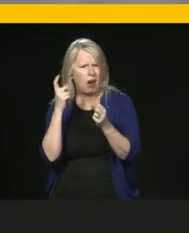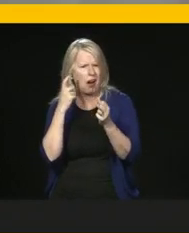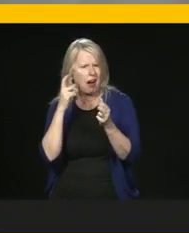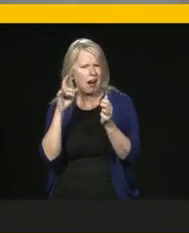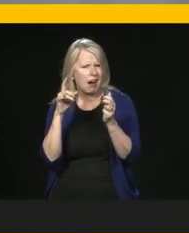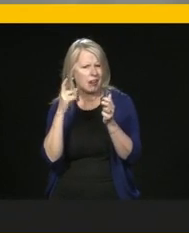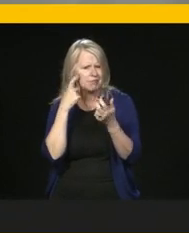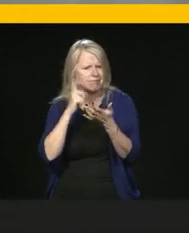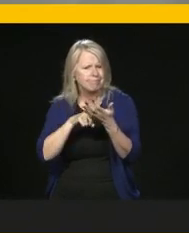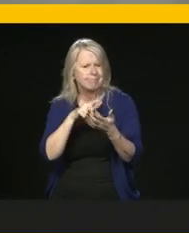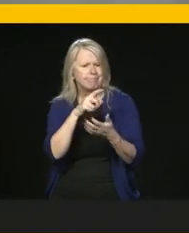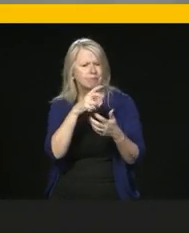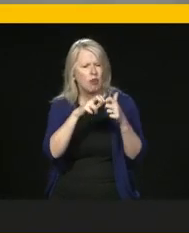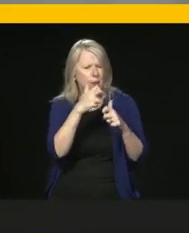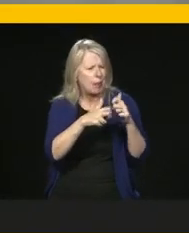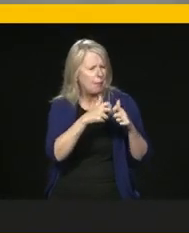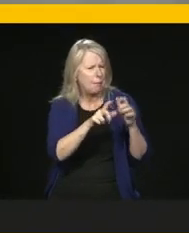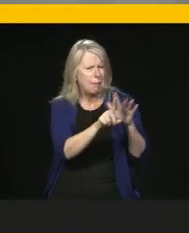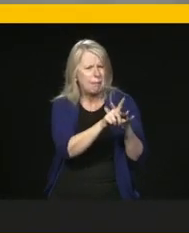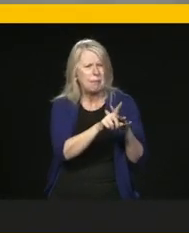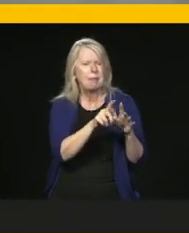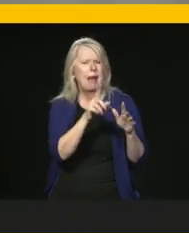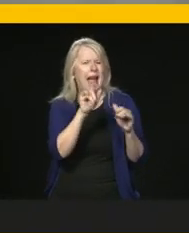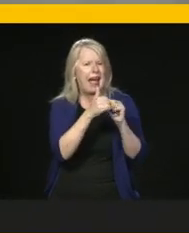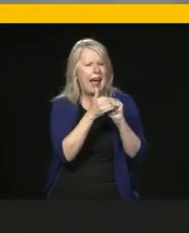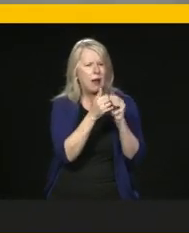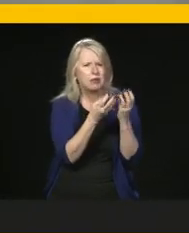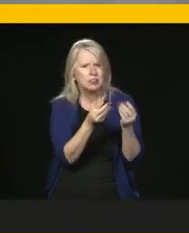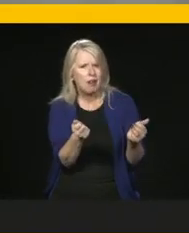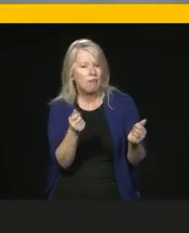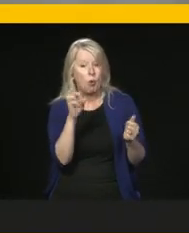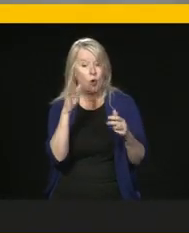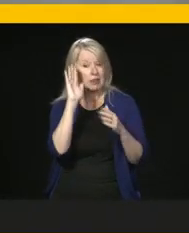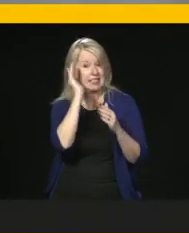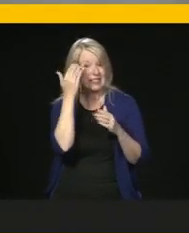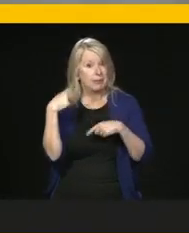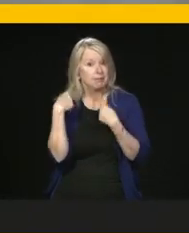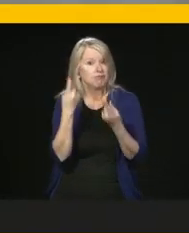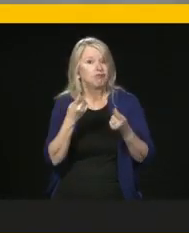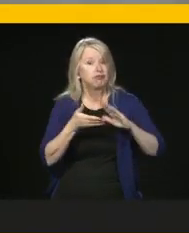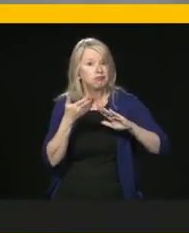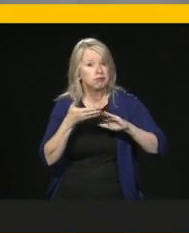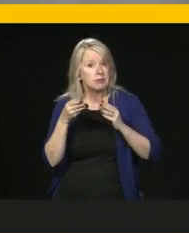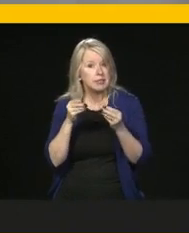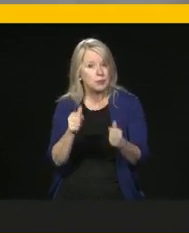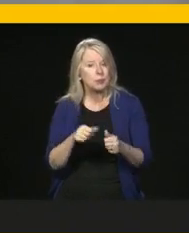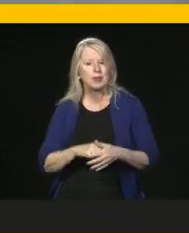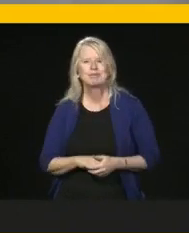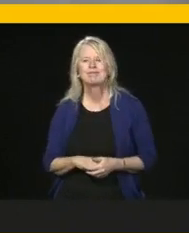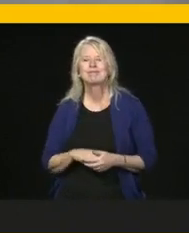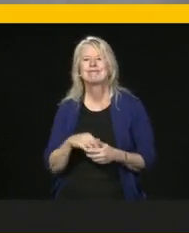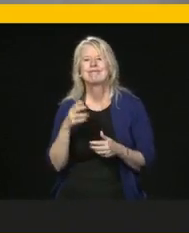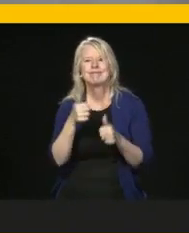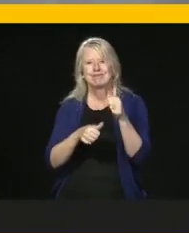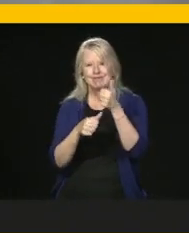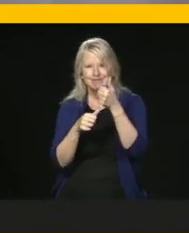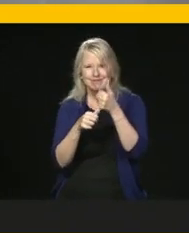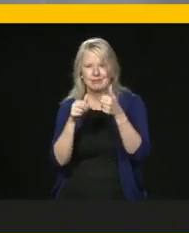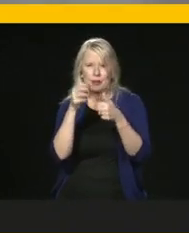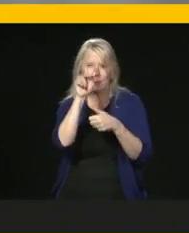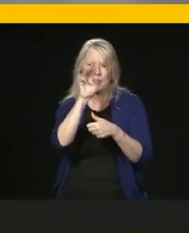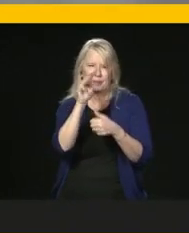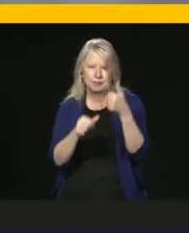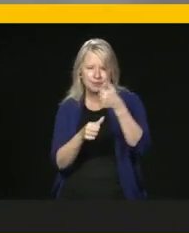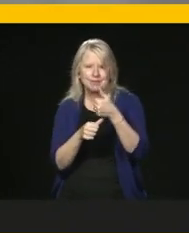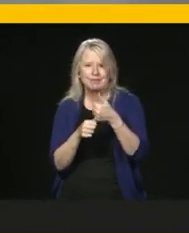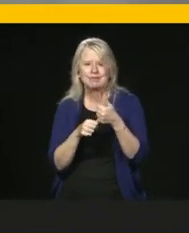smoothly? That's a great question, and I don't actually have the hotline number here